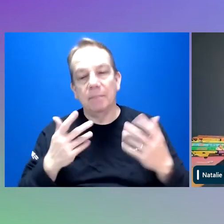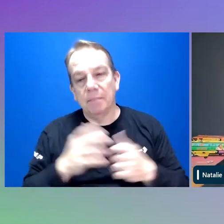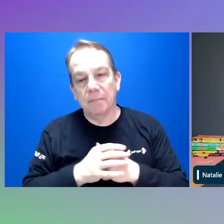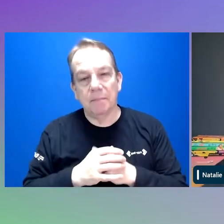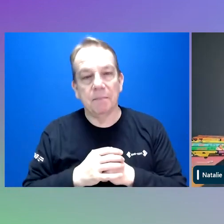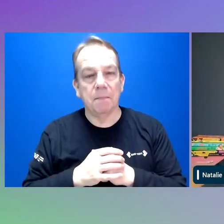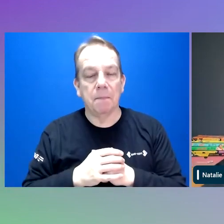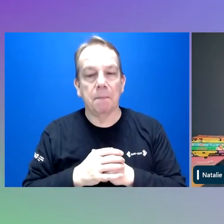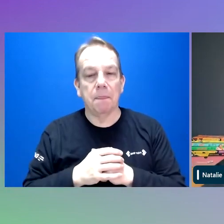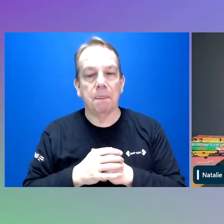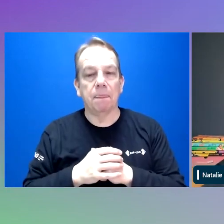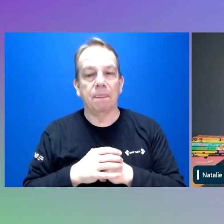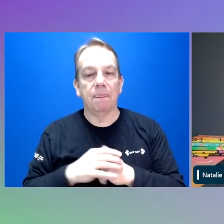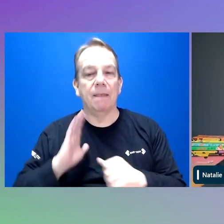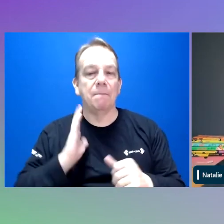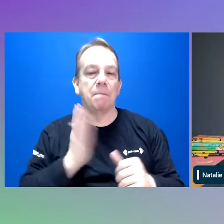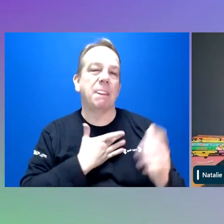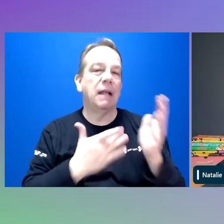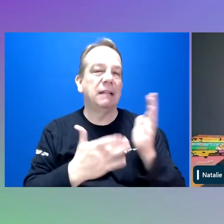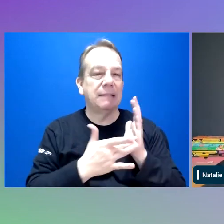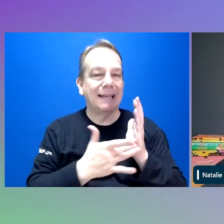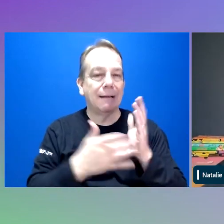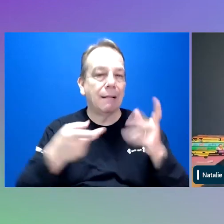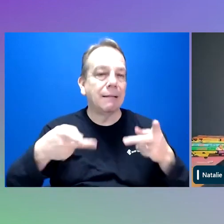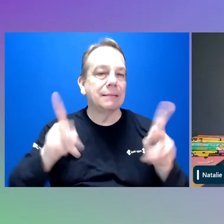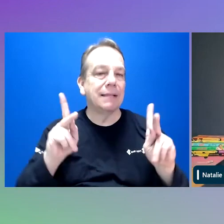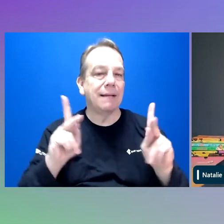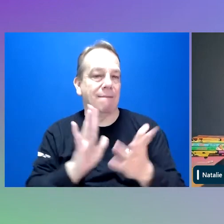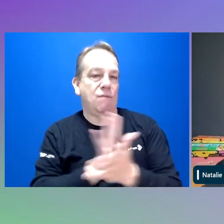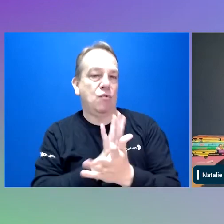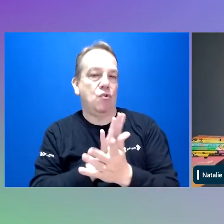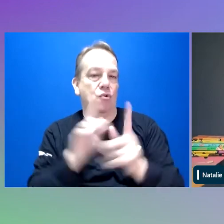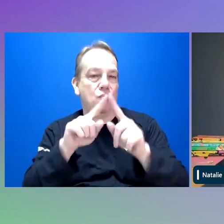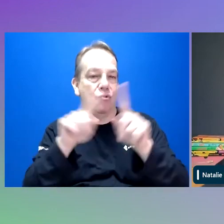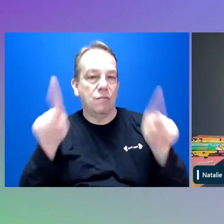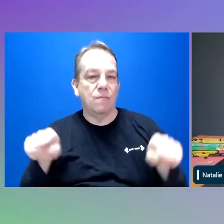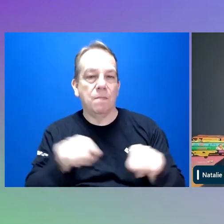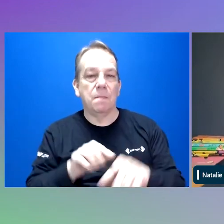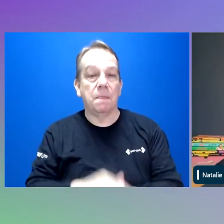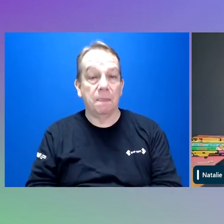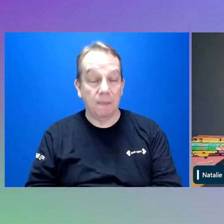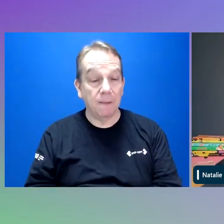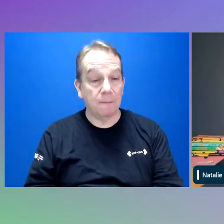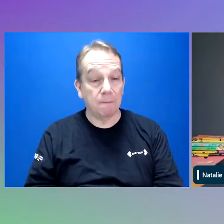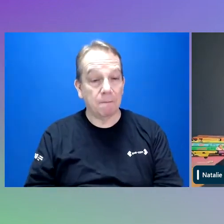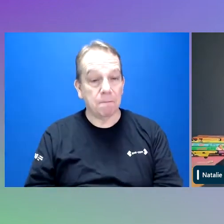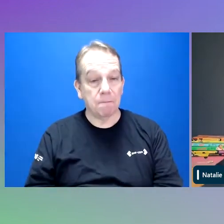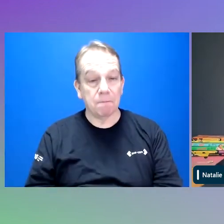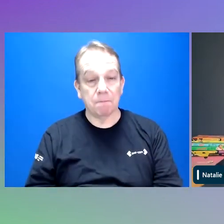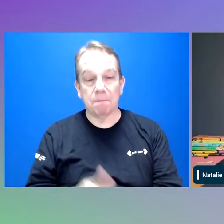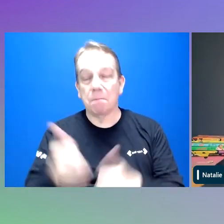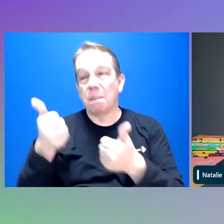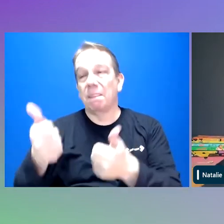our technical consent forms, I would say. Cool.